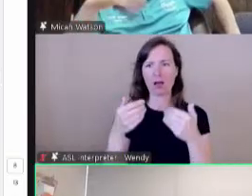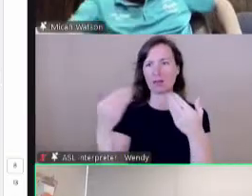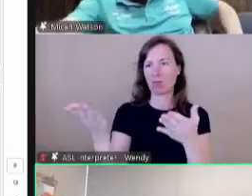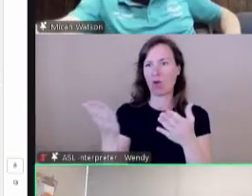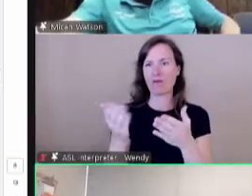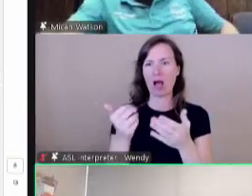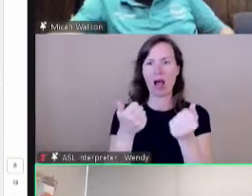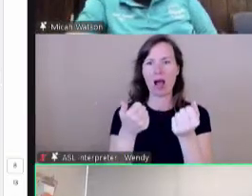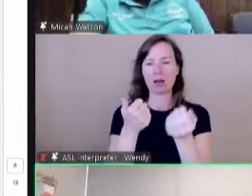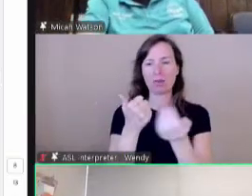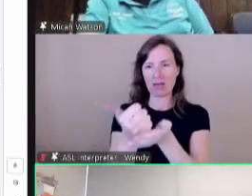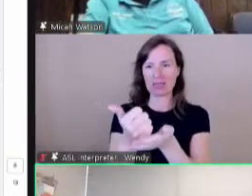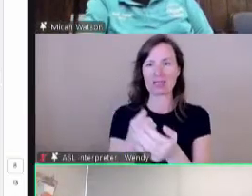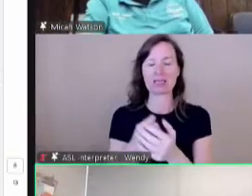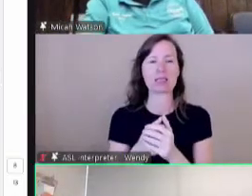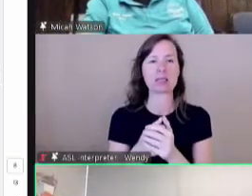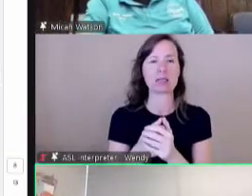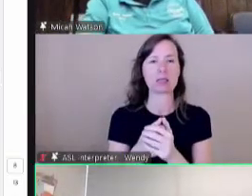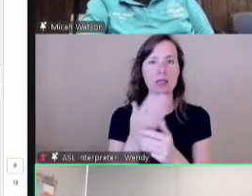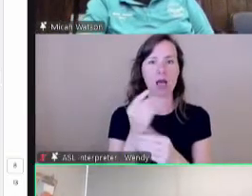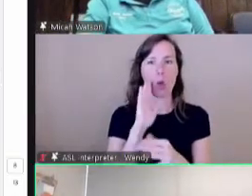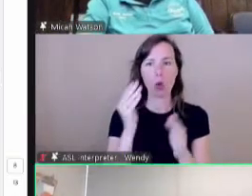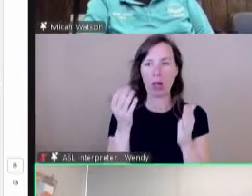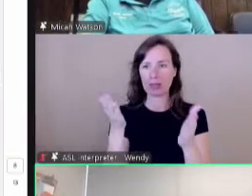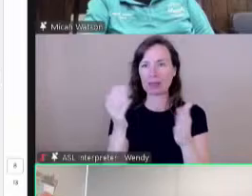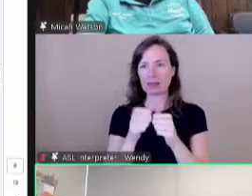continue to, but as far as to exhaust the